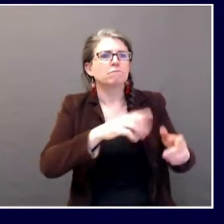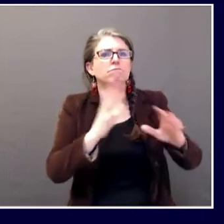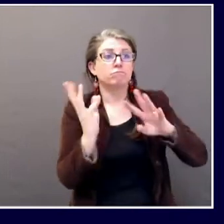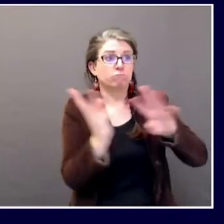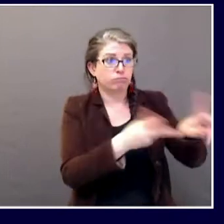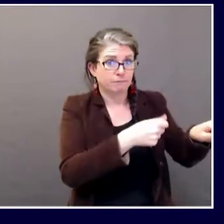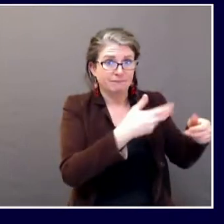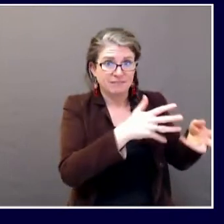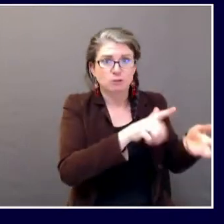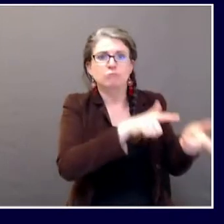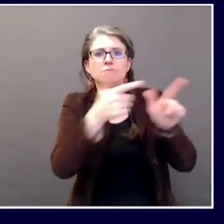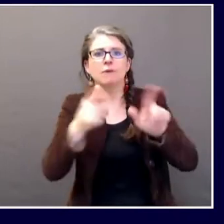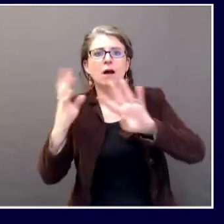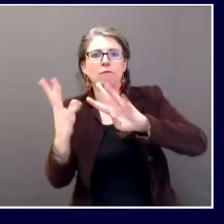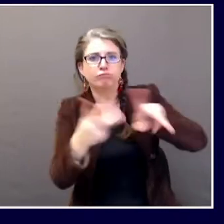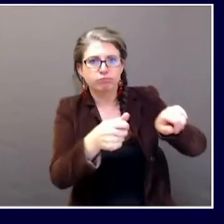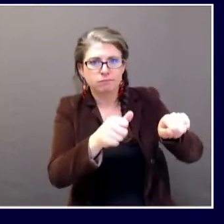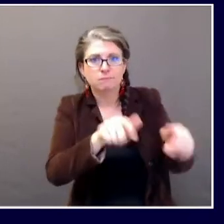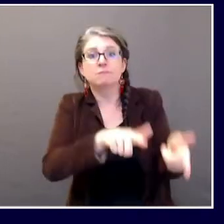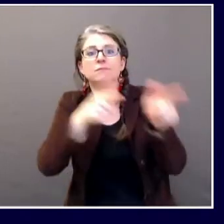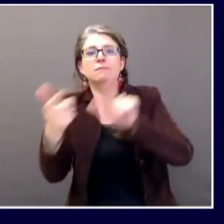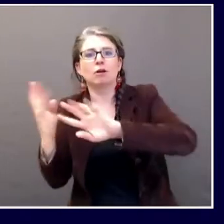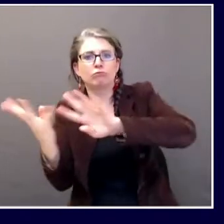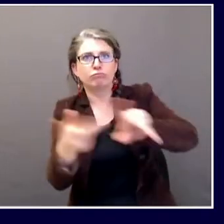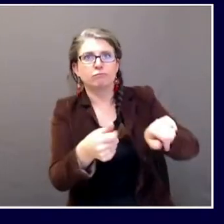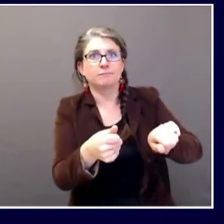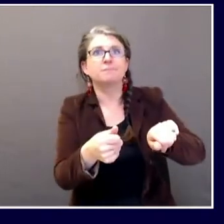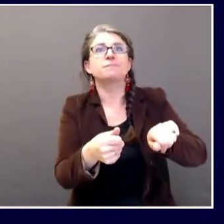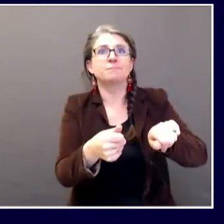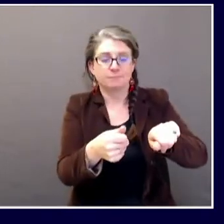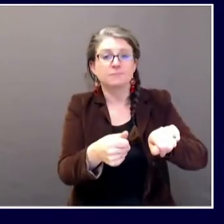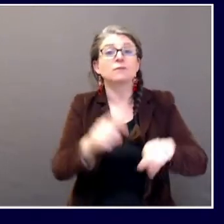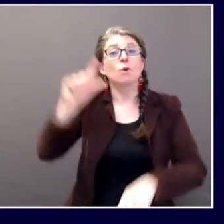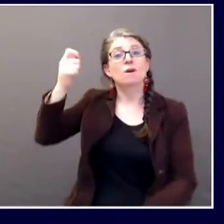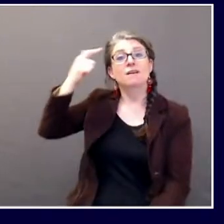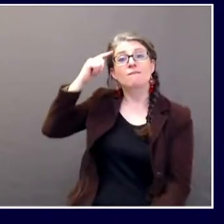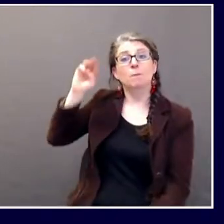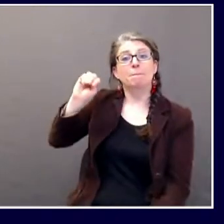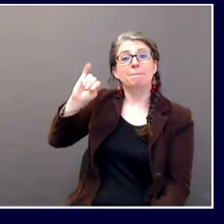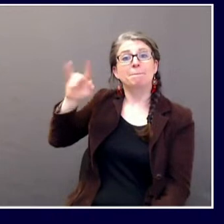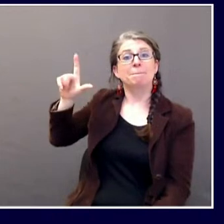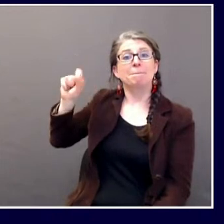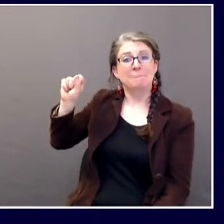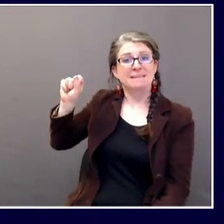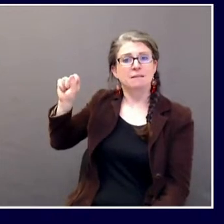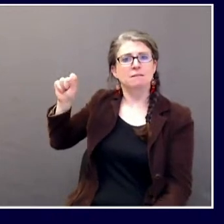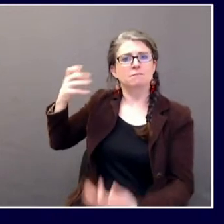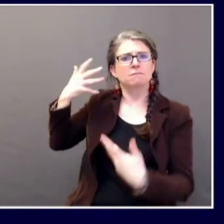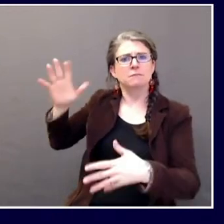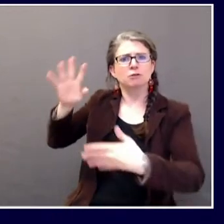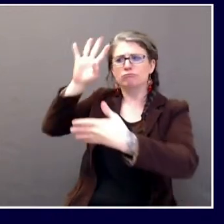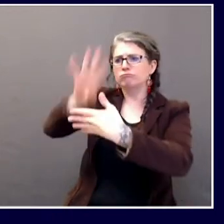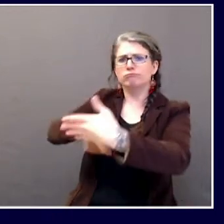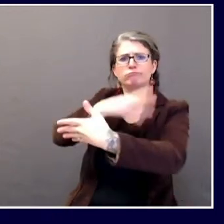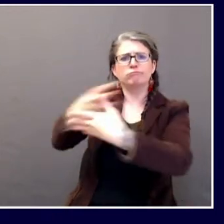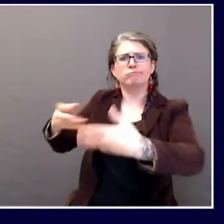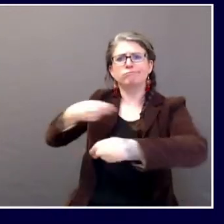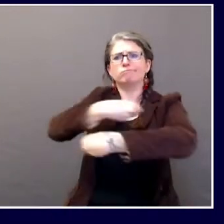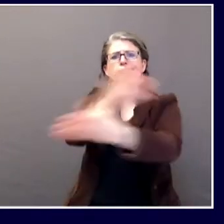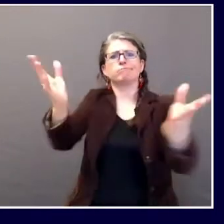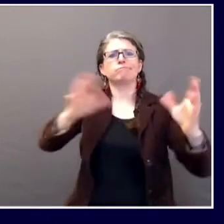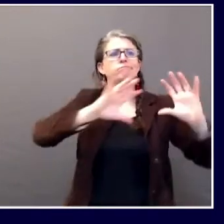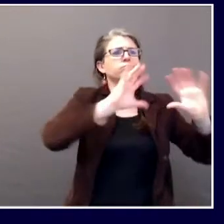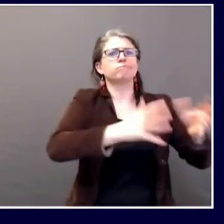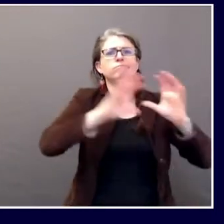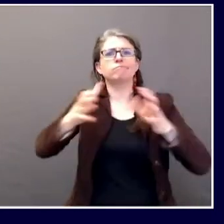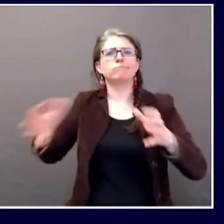is prioritize those Maine people who are at the highest risk for death or severe disease associated with